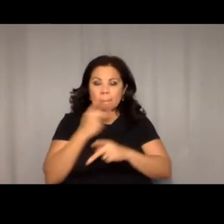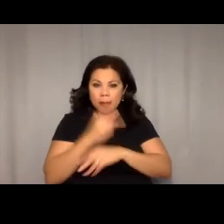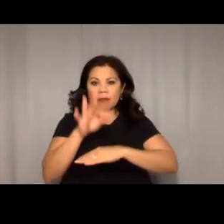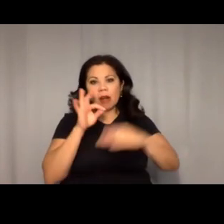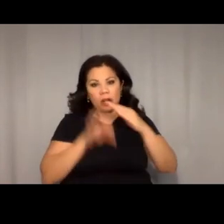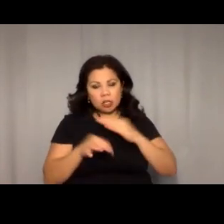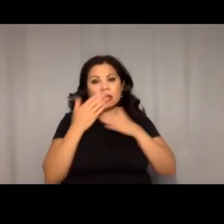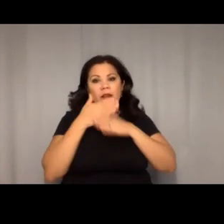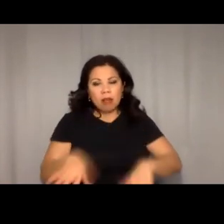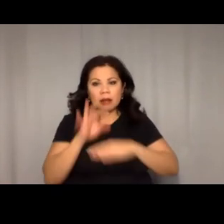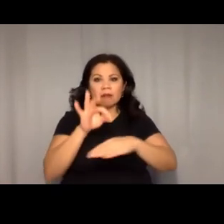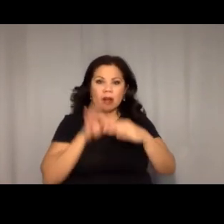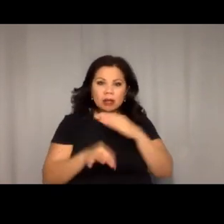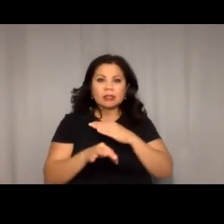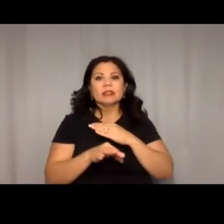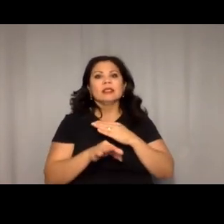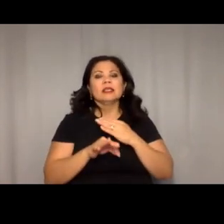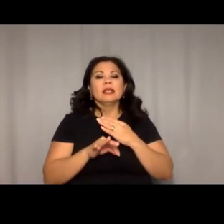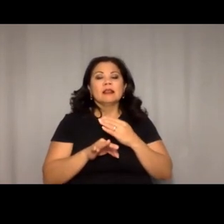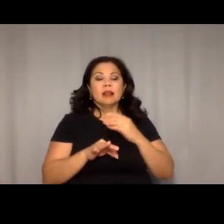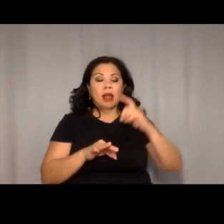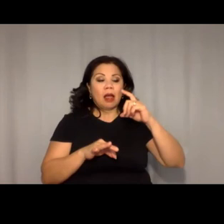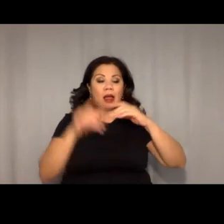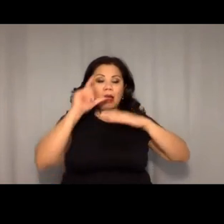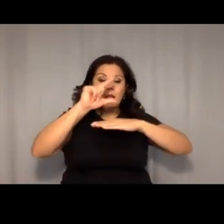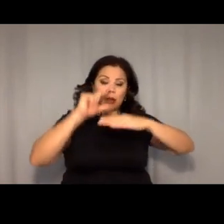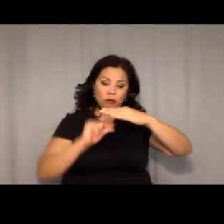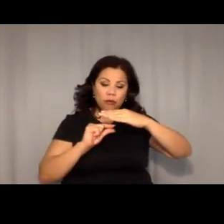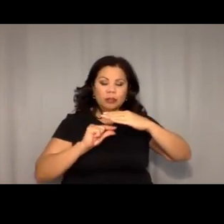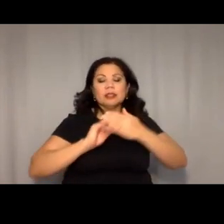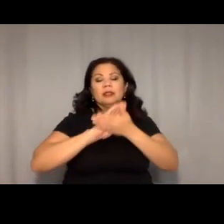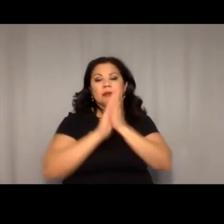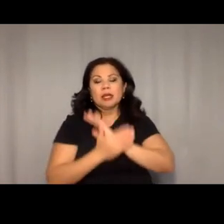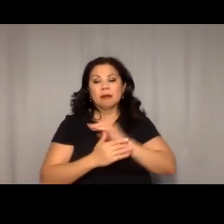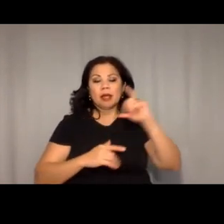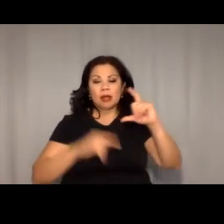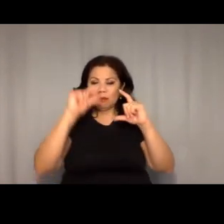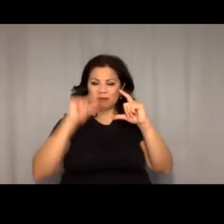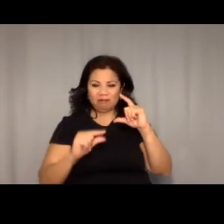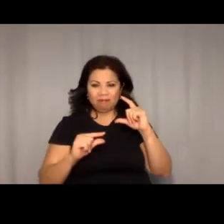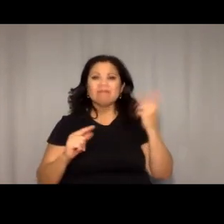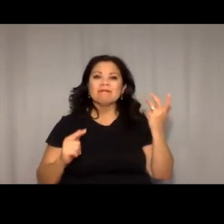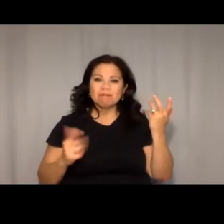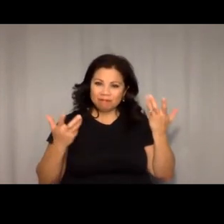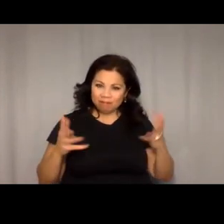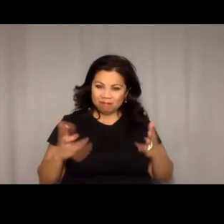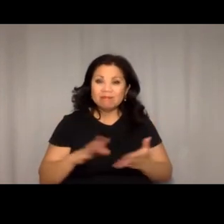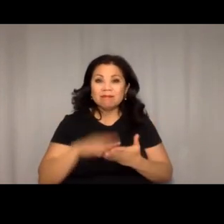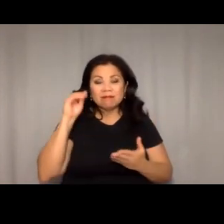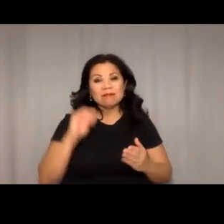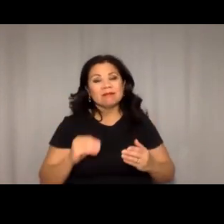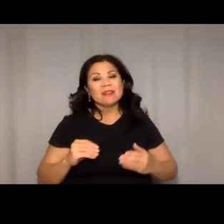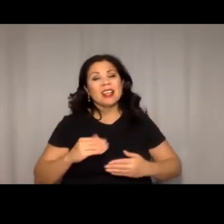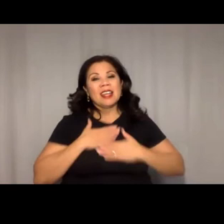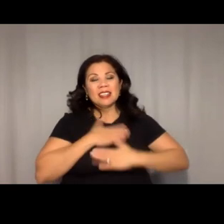multiply fractions, then divide fractions, and then we learned how to change improper fractions to mixed numbers. All right, have